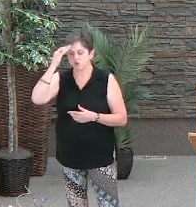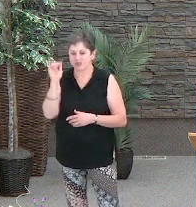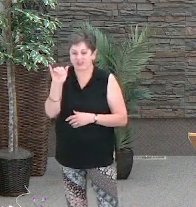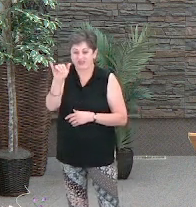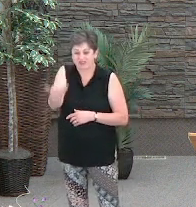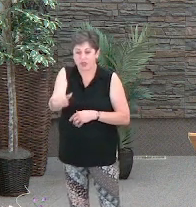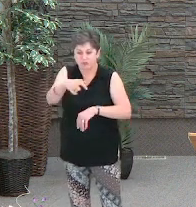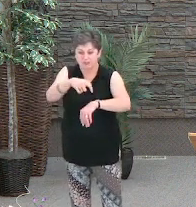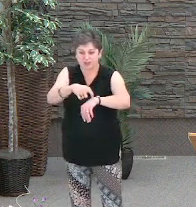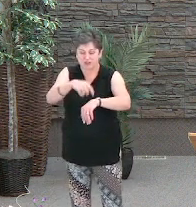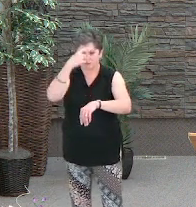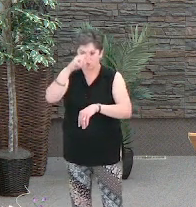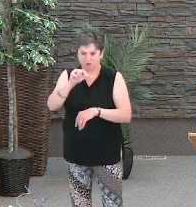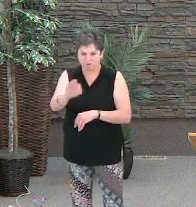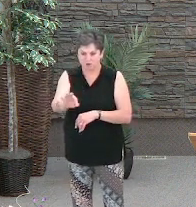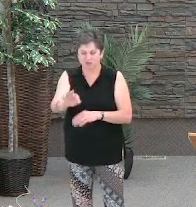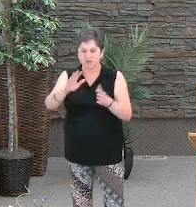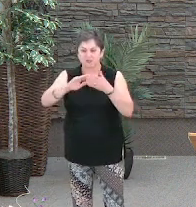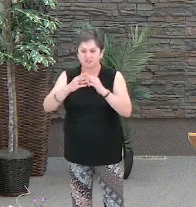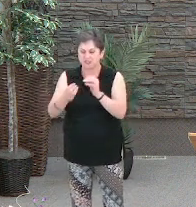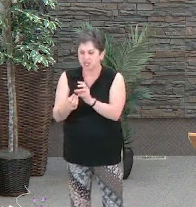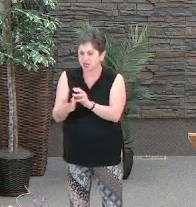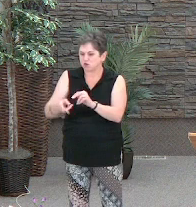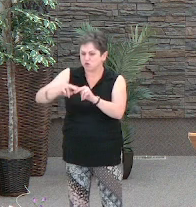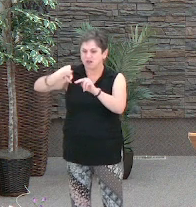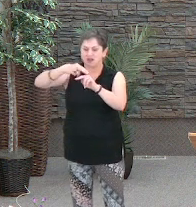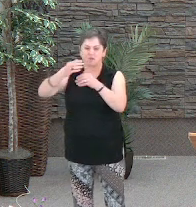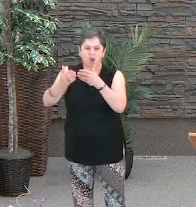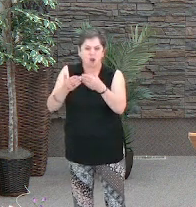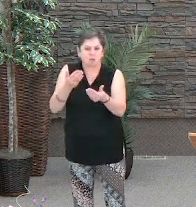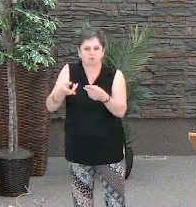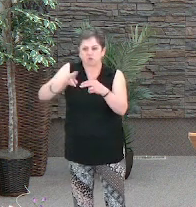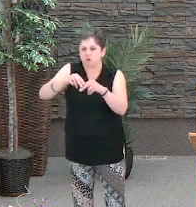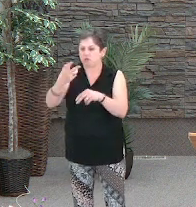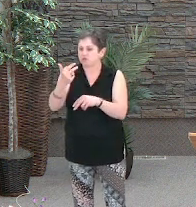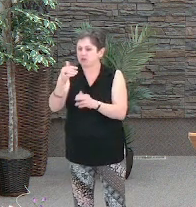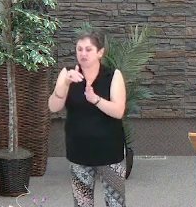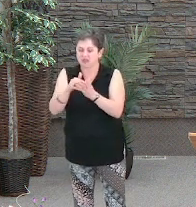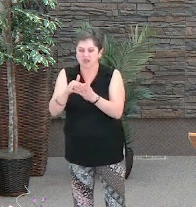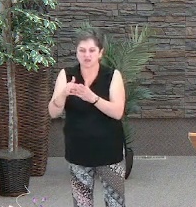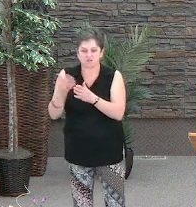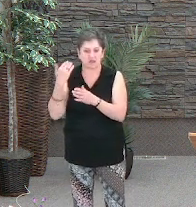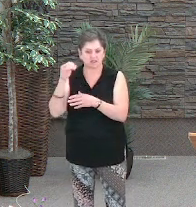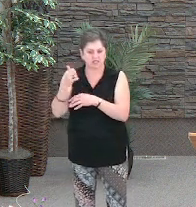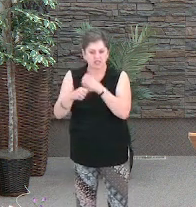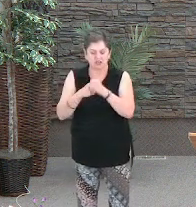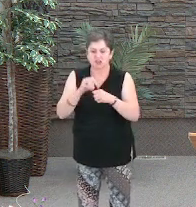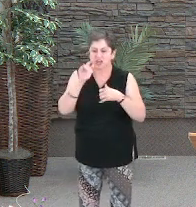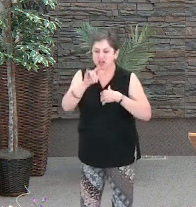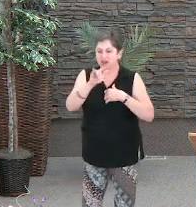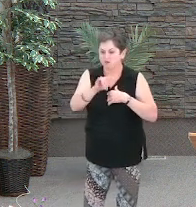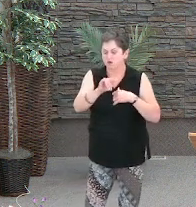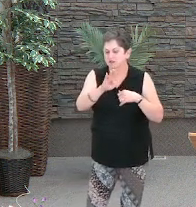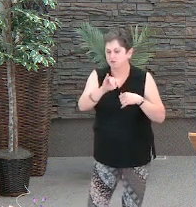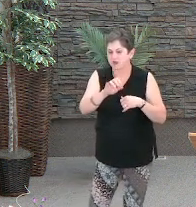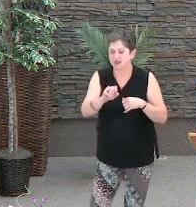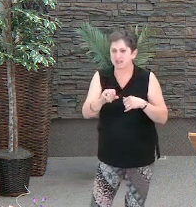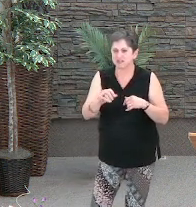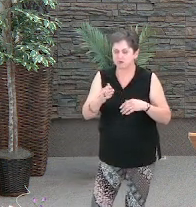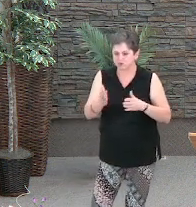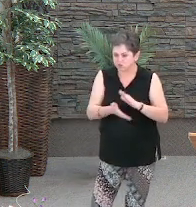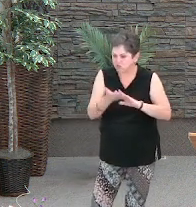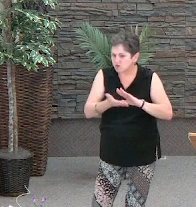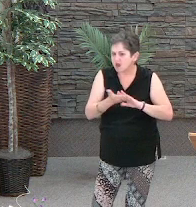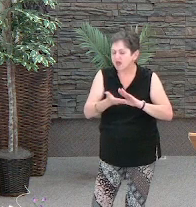the time for Great Falls. The city had grown by nearly 13,000 in the last decade. The Air Force Base, East Base, was up and